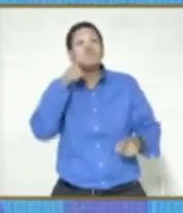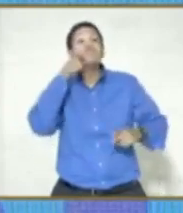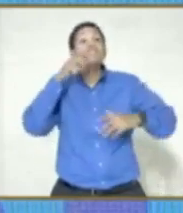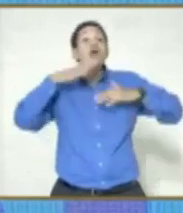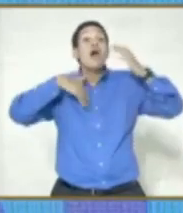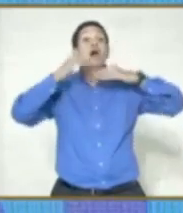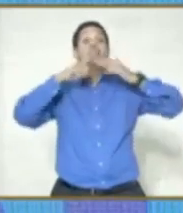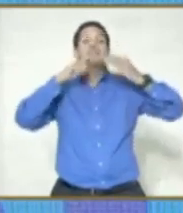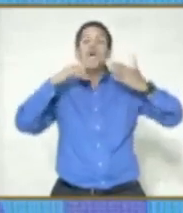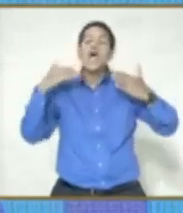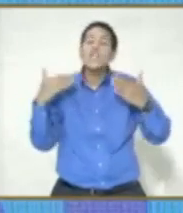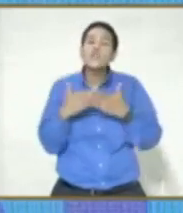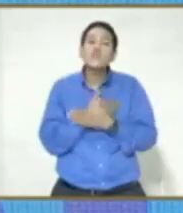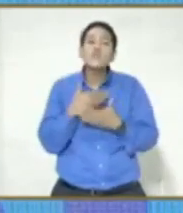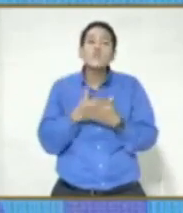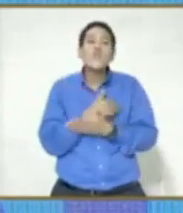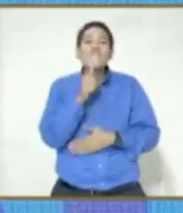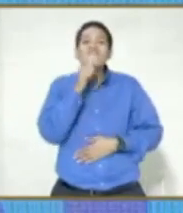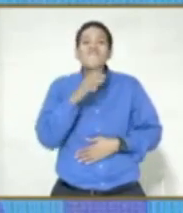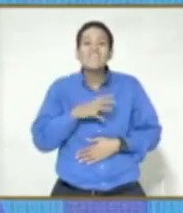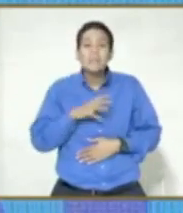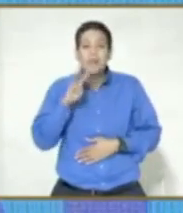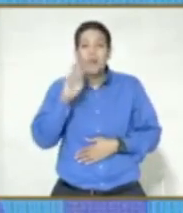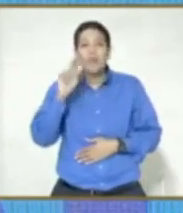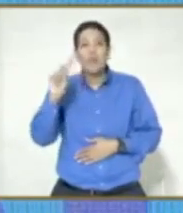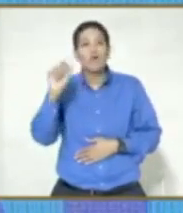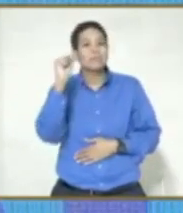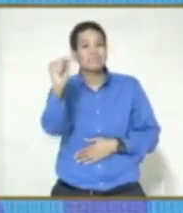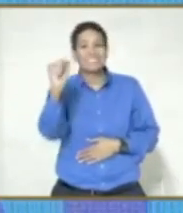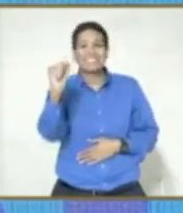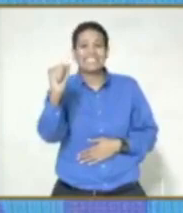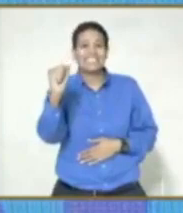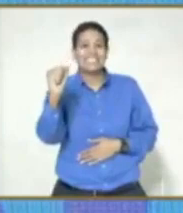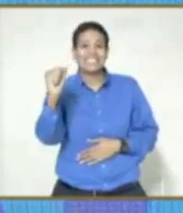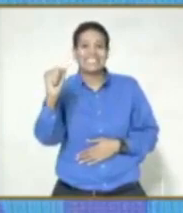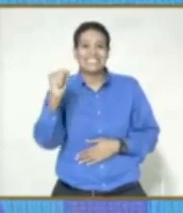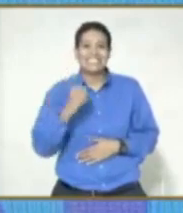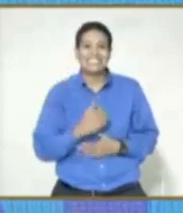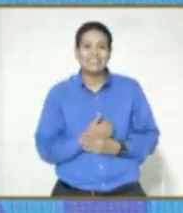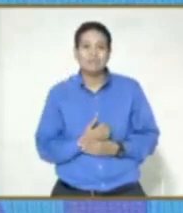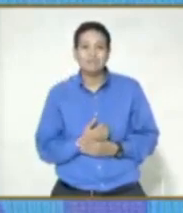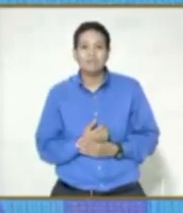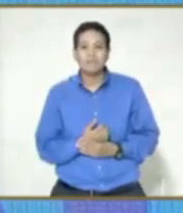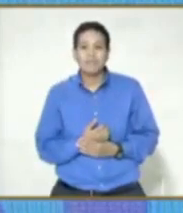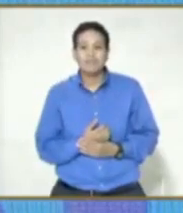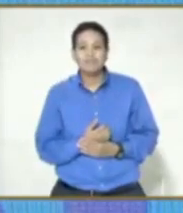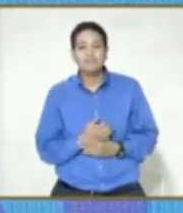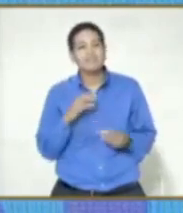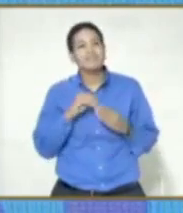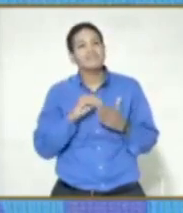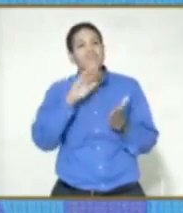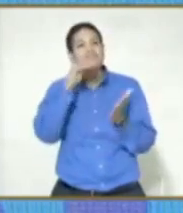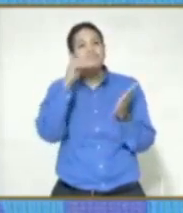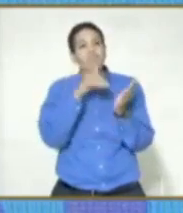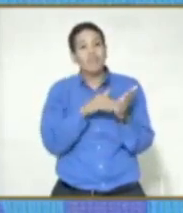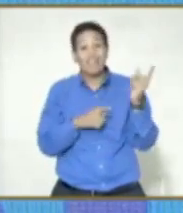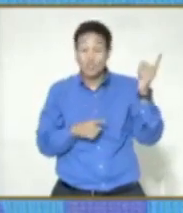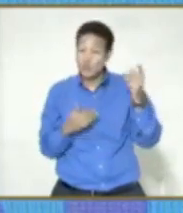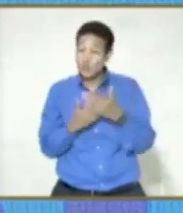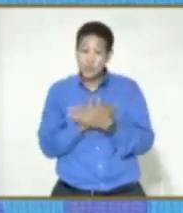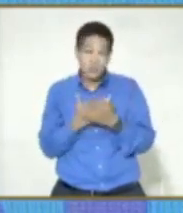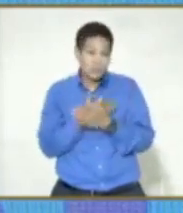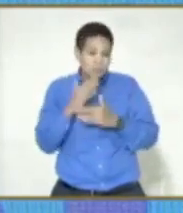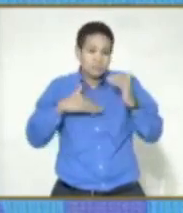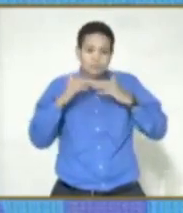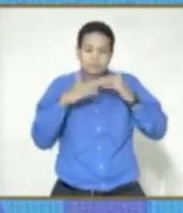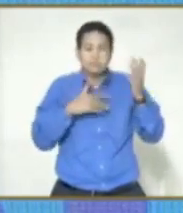brand new female ward. State of the art. State of the art. in Manchester. And we